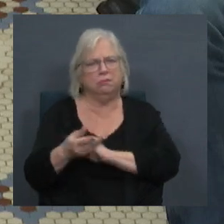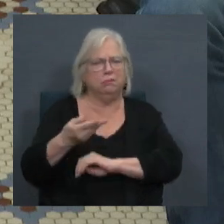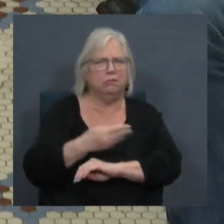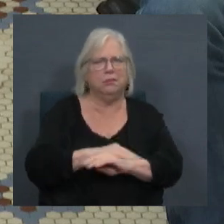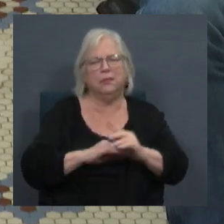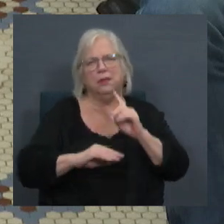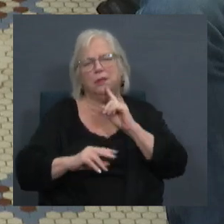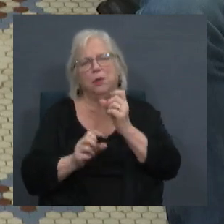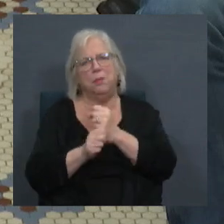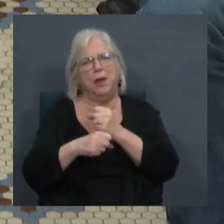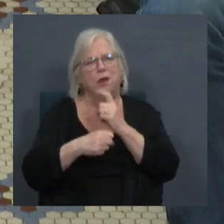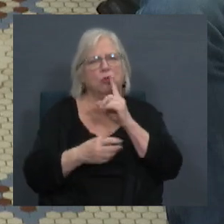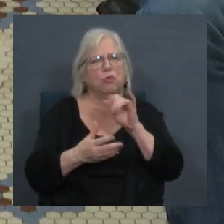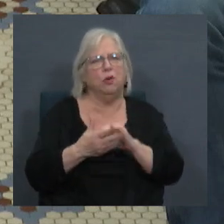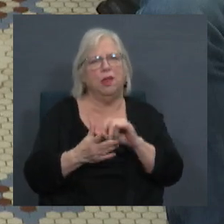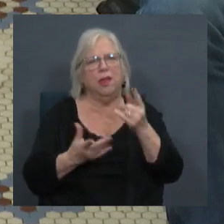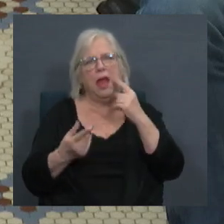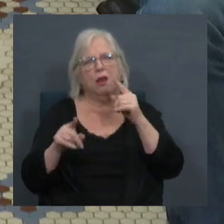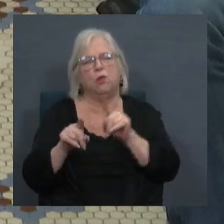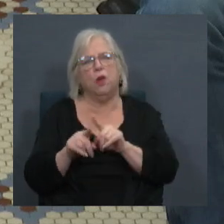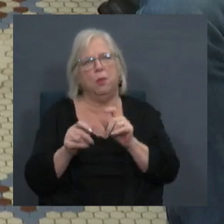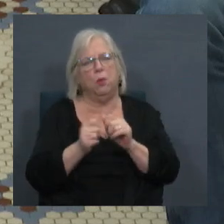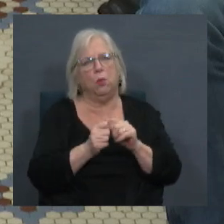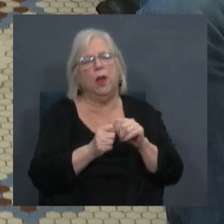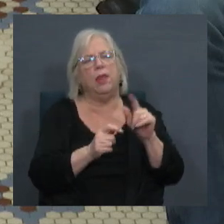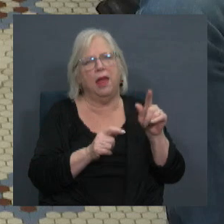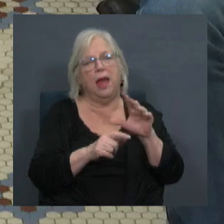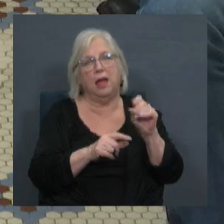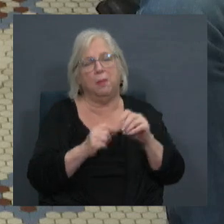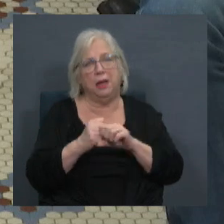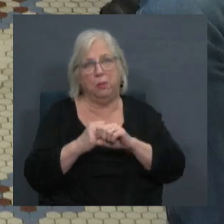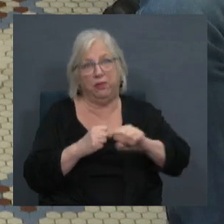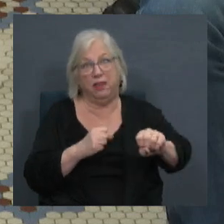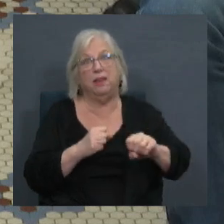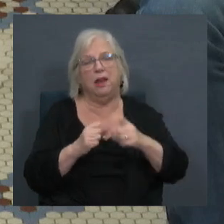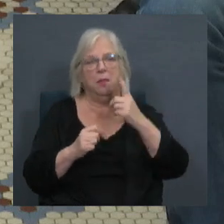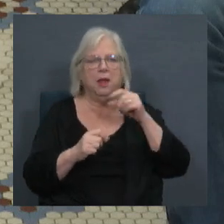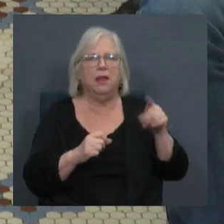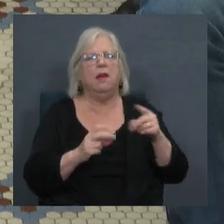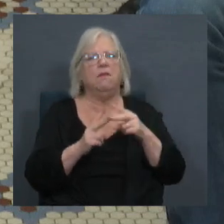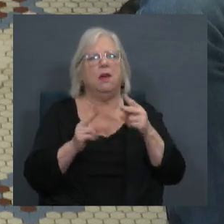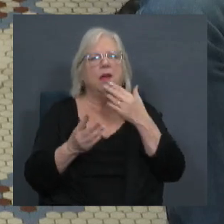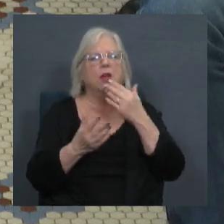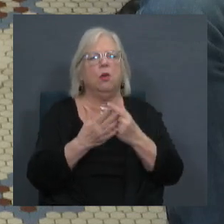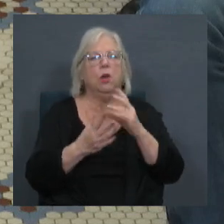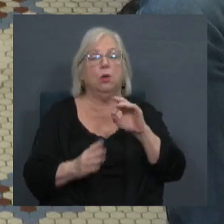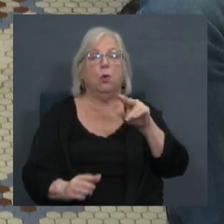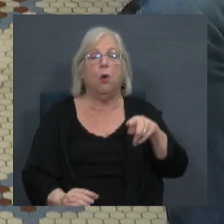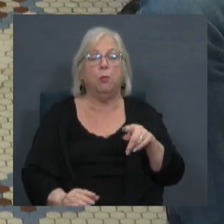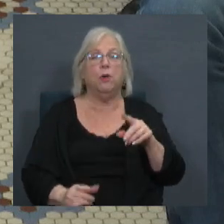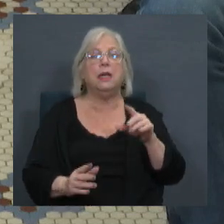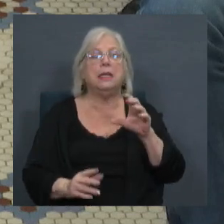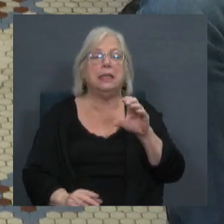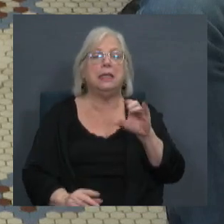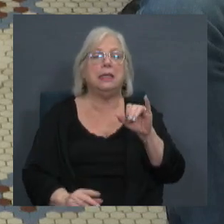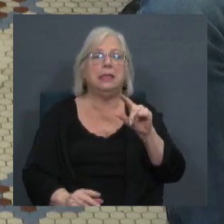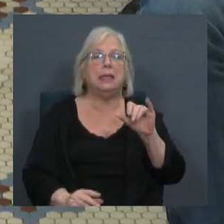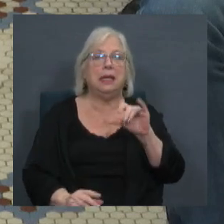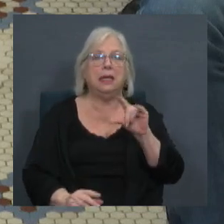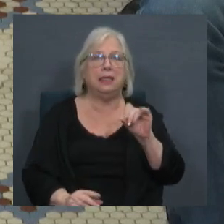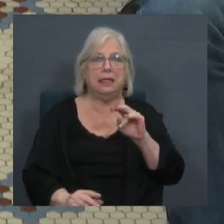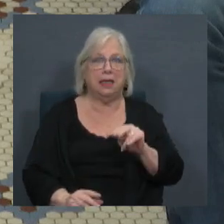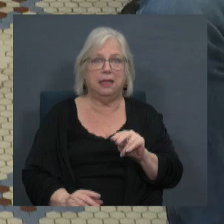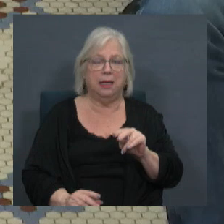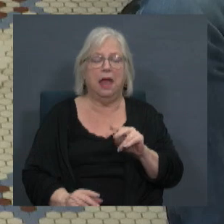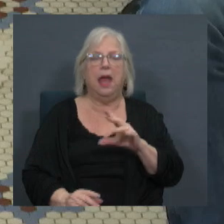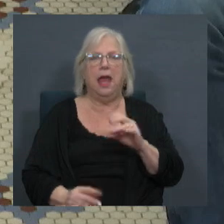we extended that agreement with them. That was critically important to us because they are a very good corporate citizen in our city. And so I just wanted to be